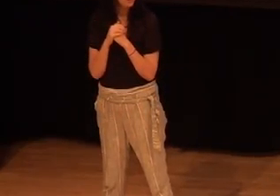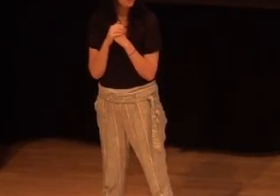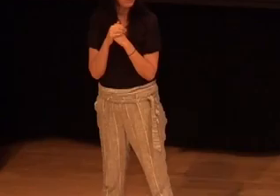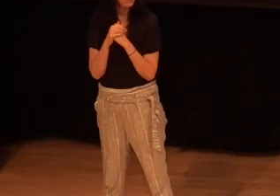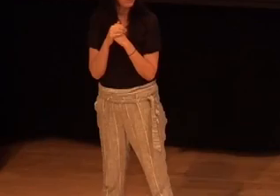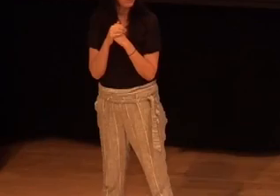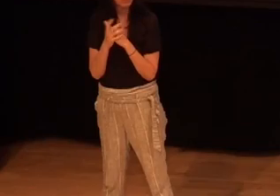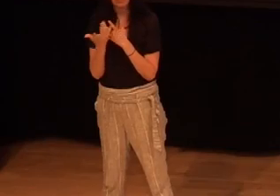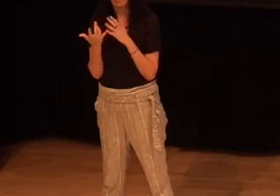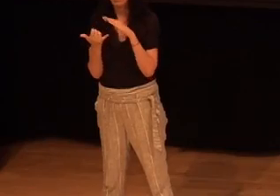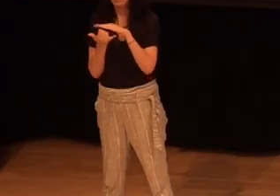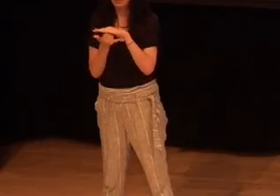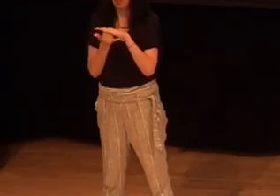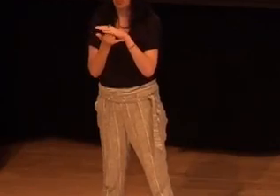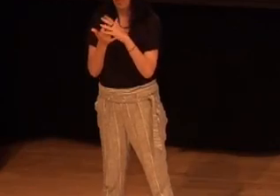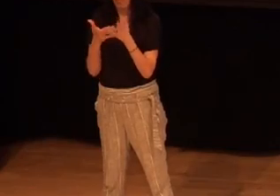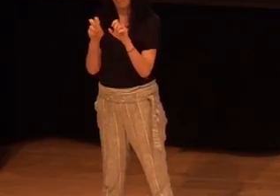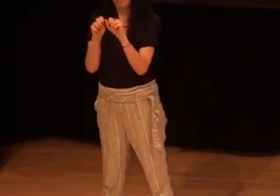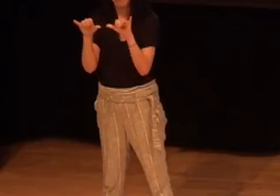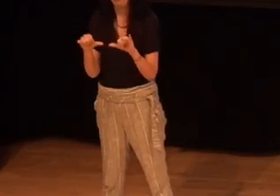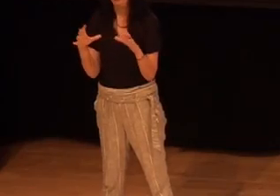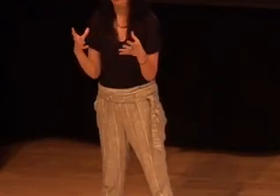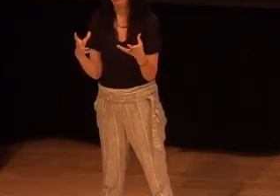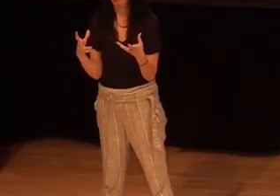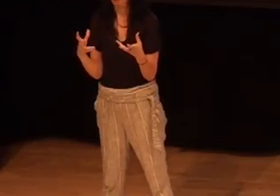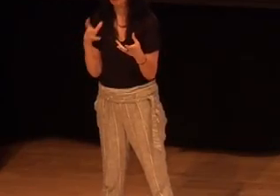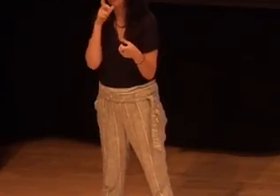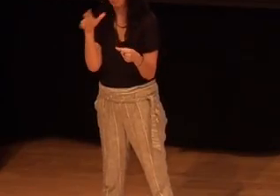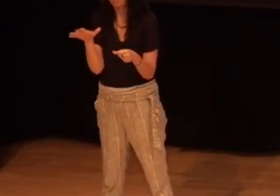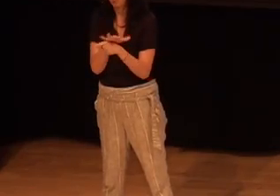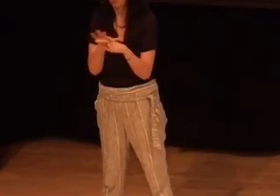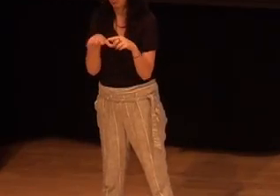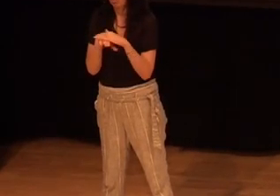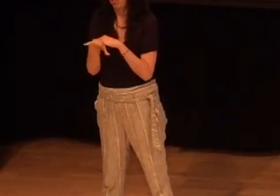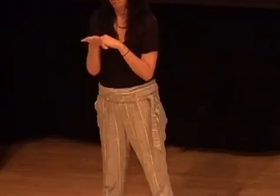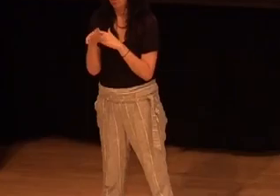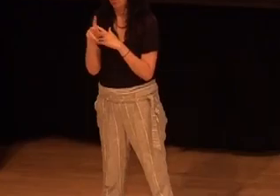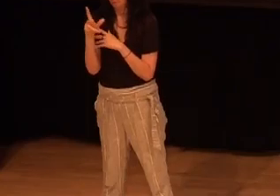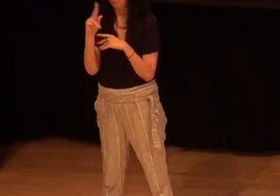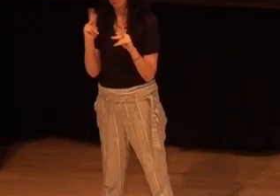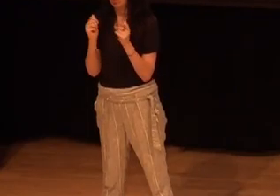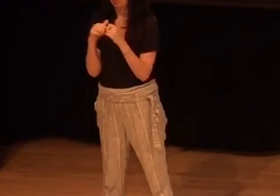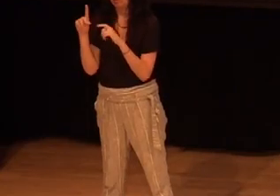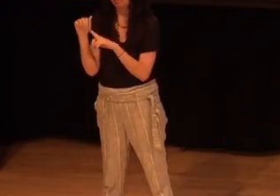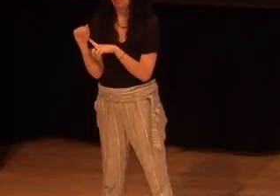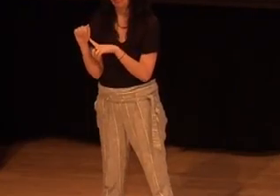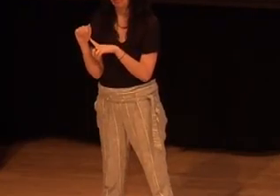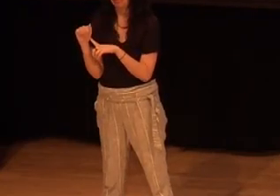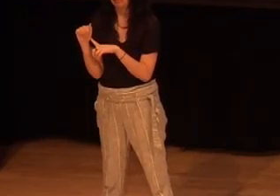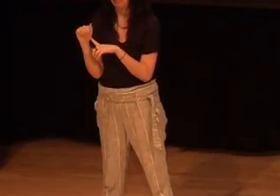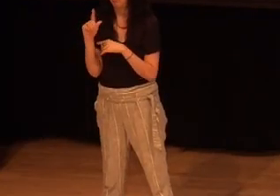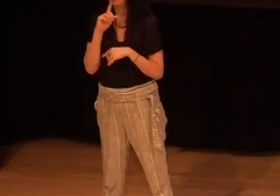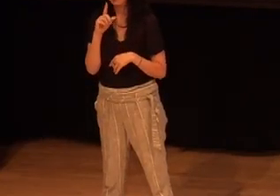we have a system that's not fully accessible for people with disabilities. In fact, it's not